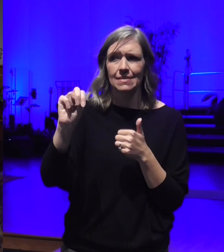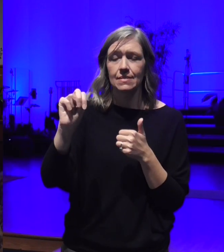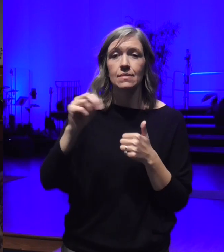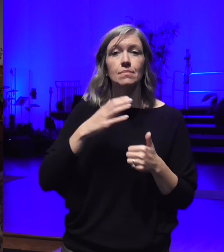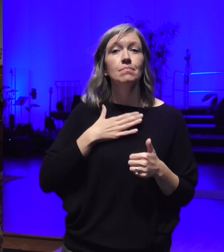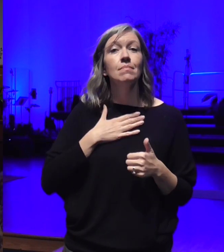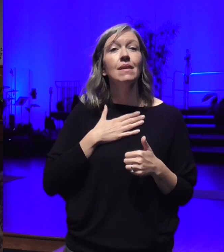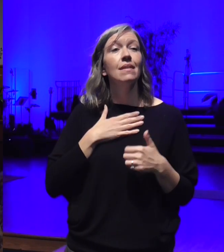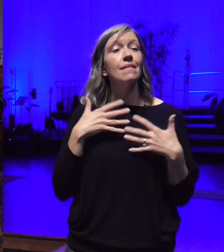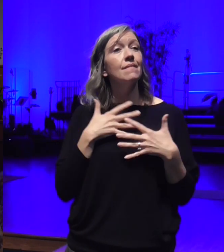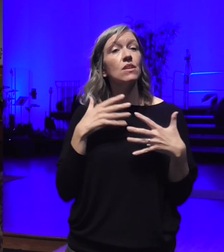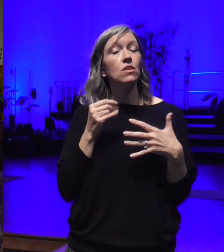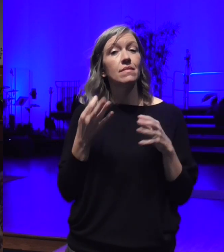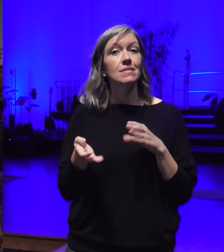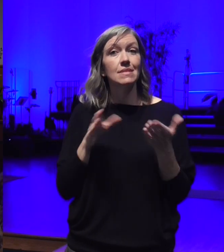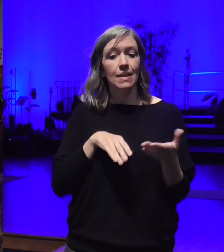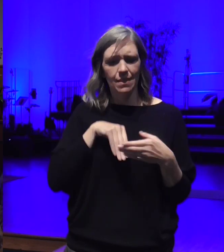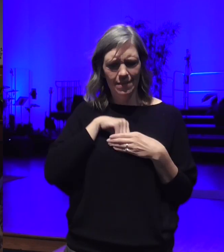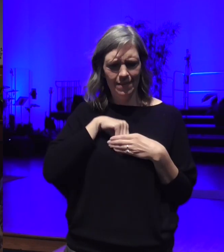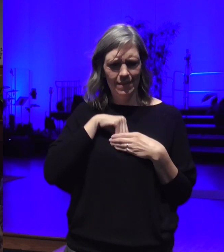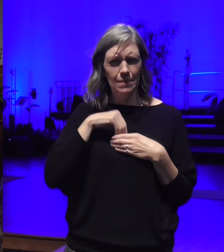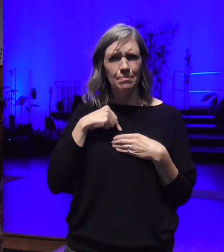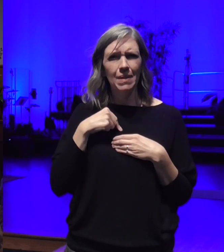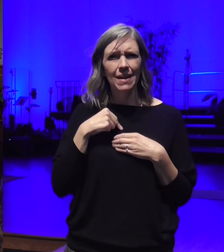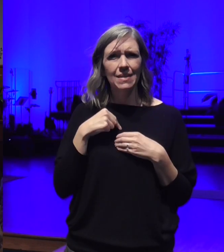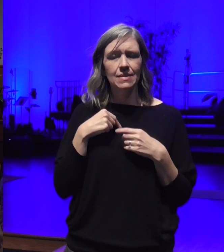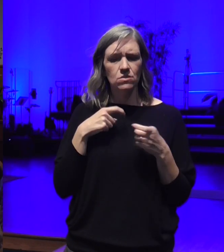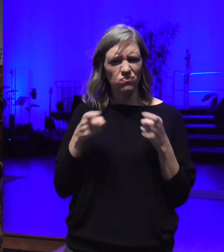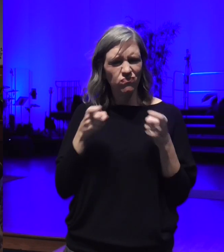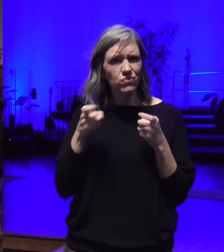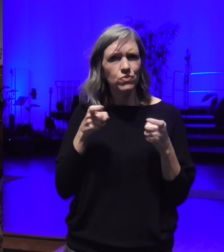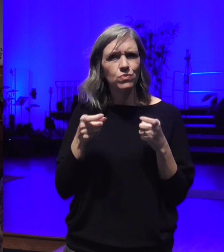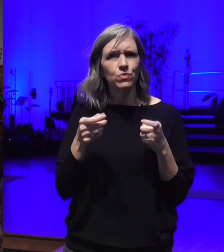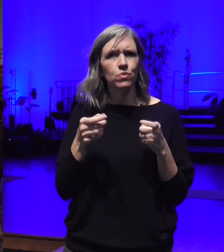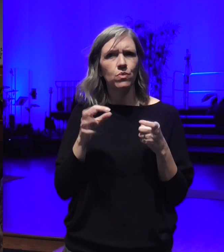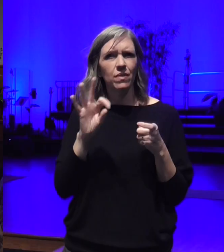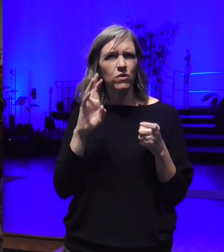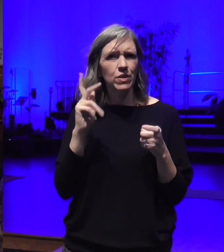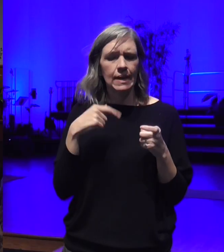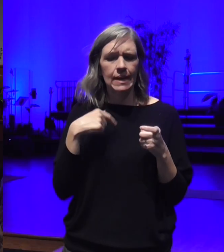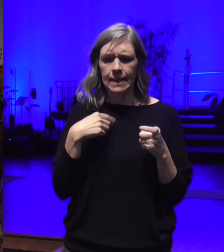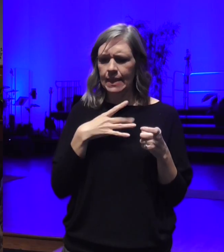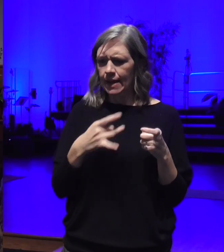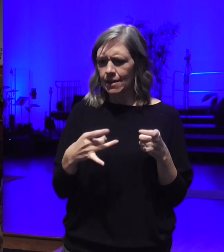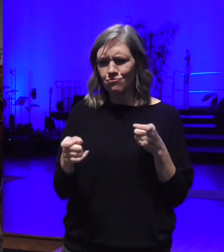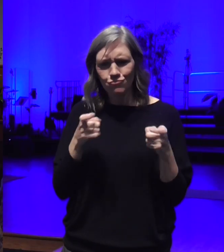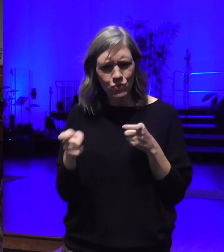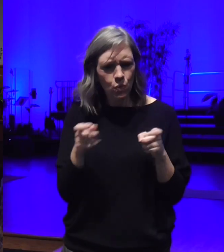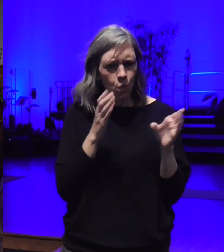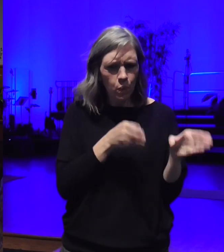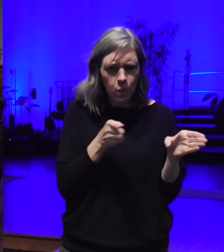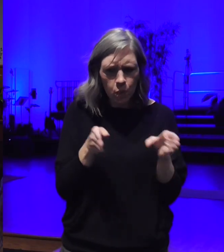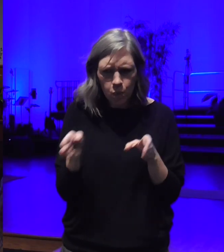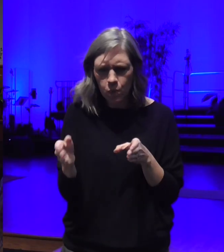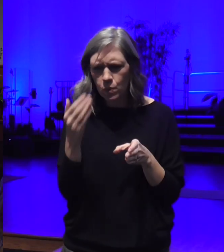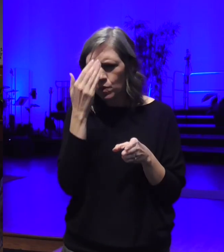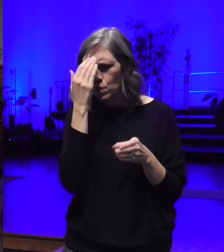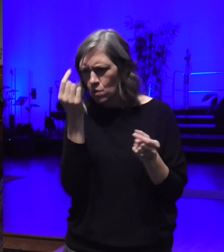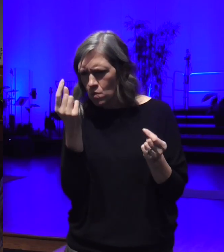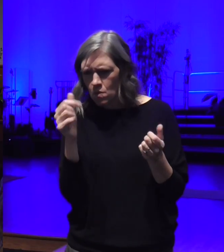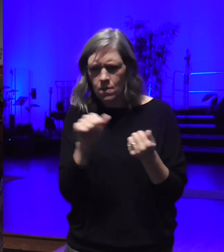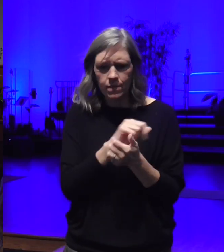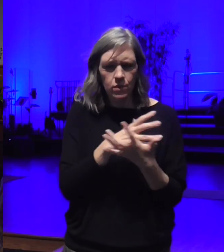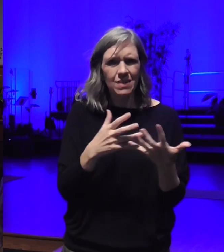little control freak part of myself that likes to be in charge of things, that is a little afraid of